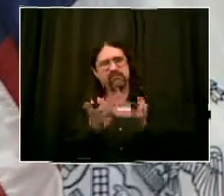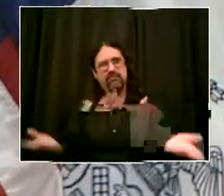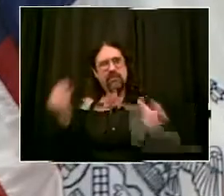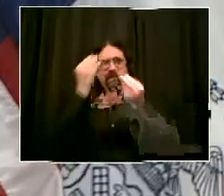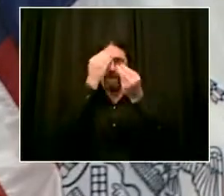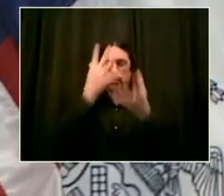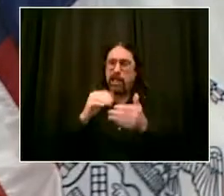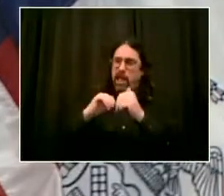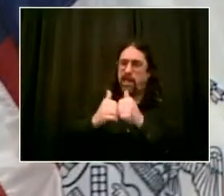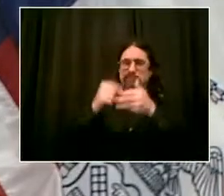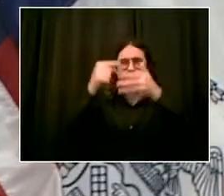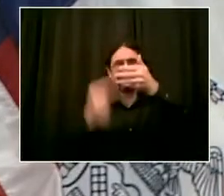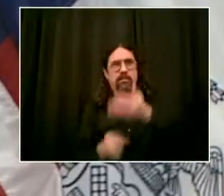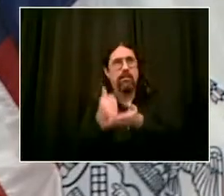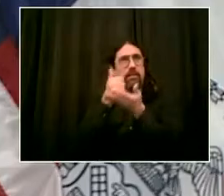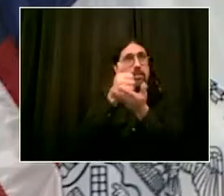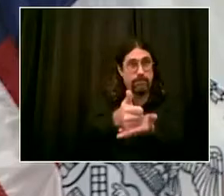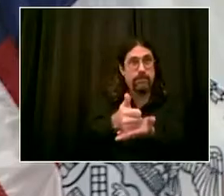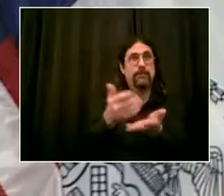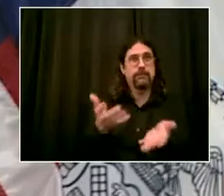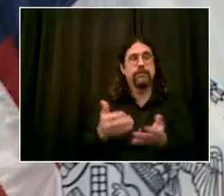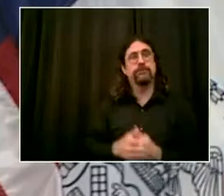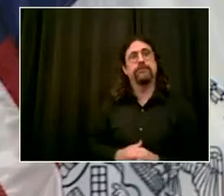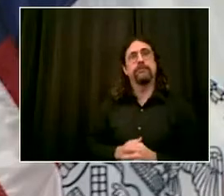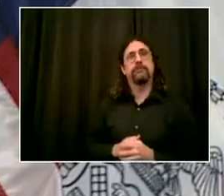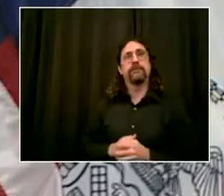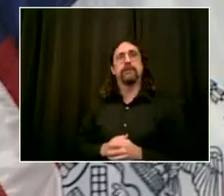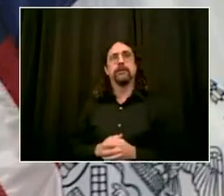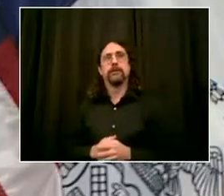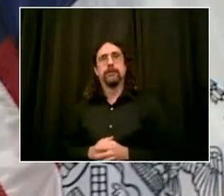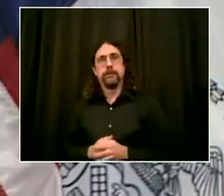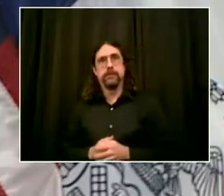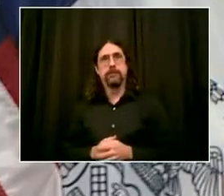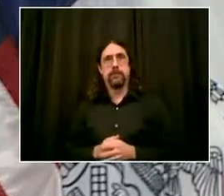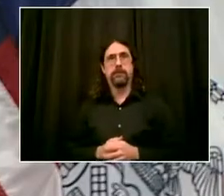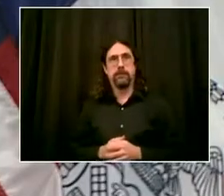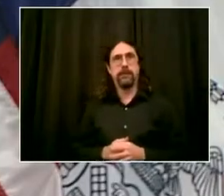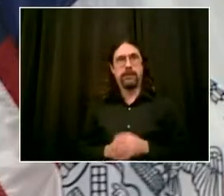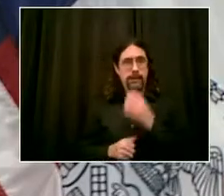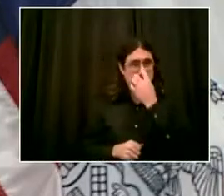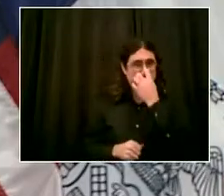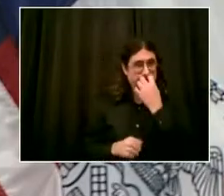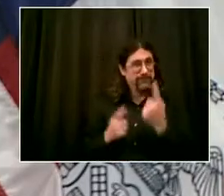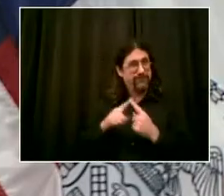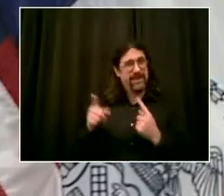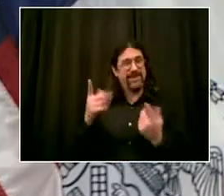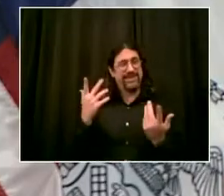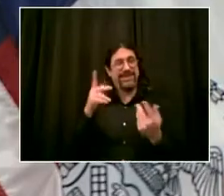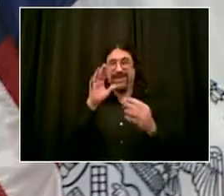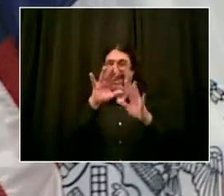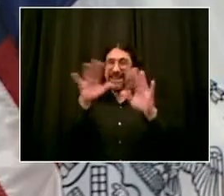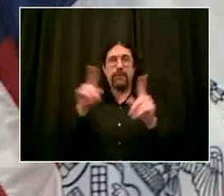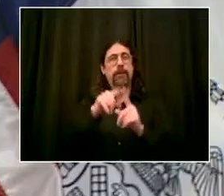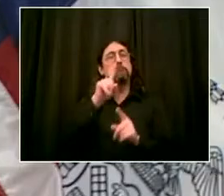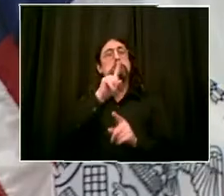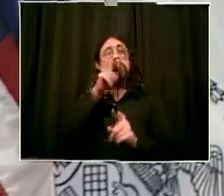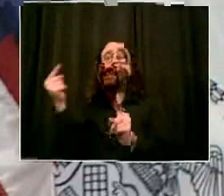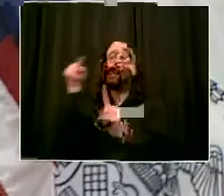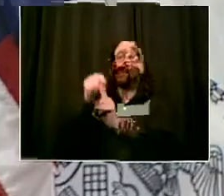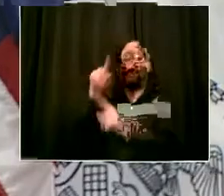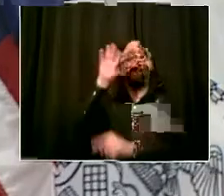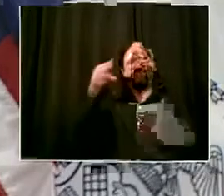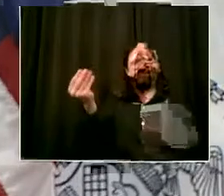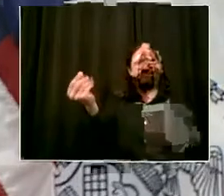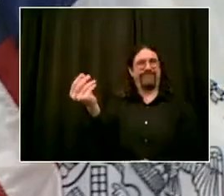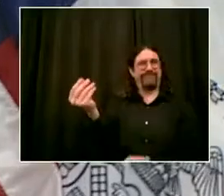it it did come from the federal government initially we need to see it happen again that's the only true solution that small business support be